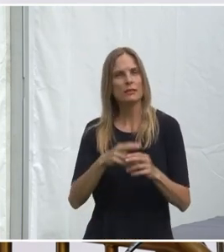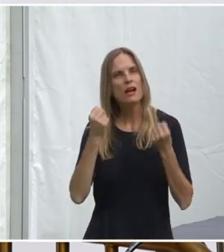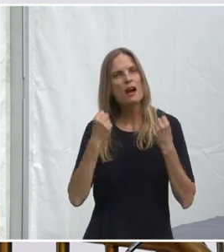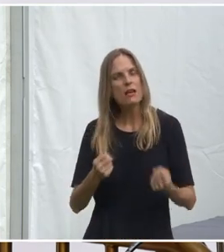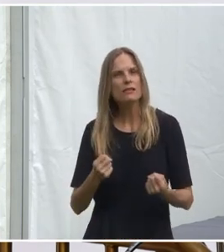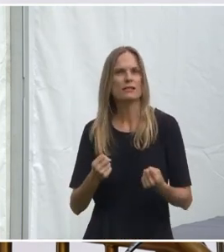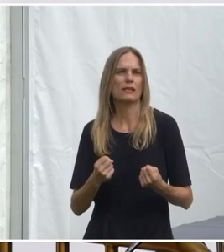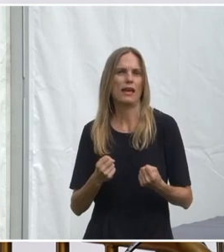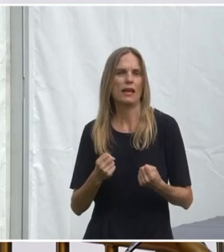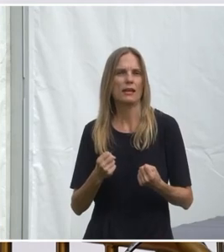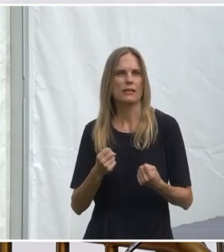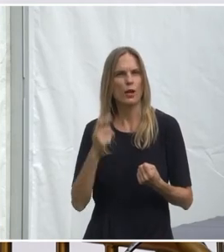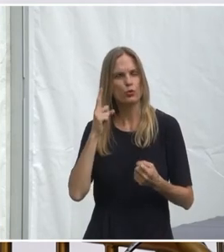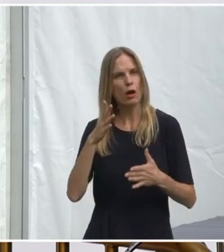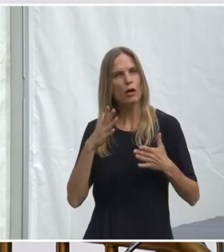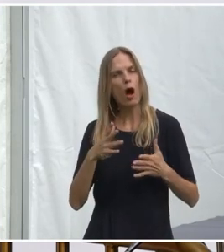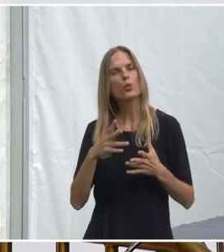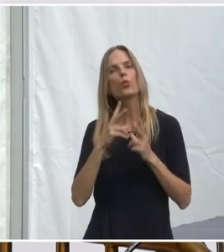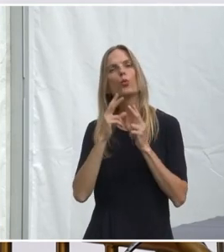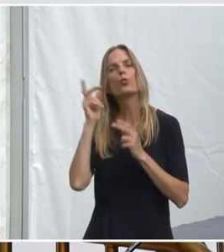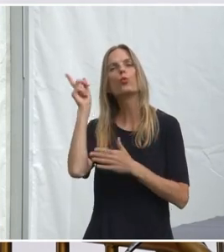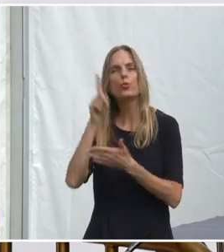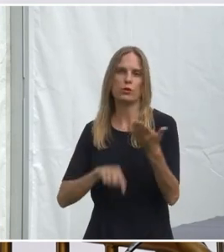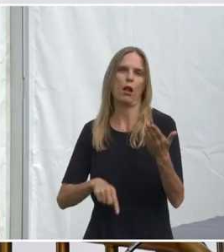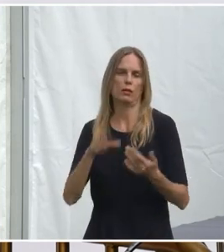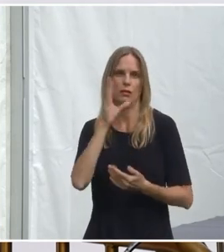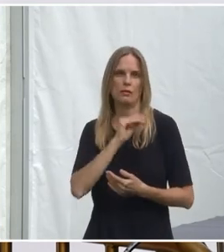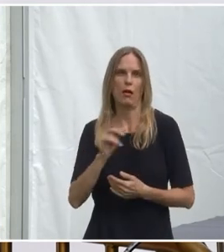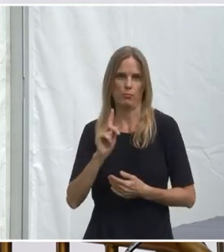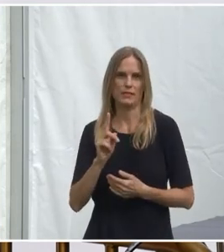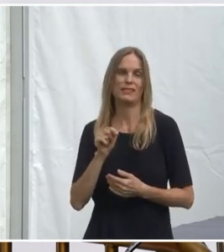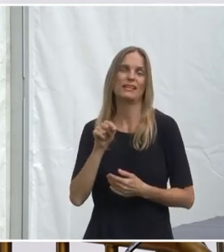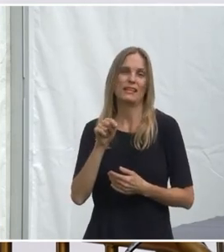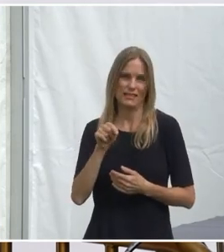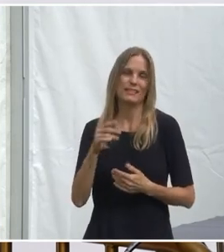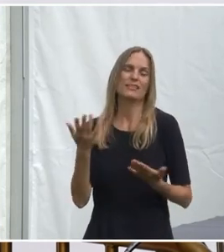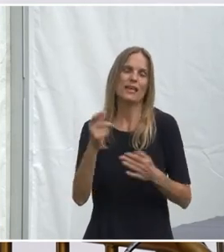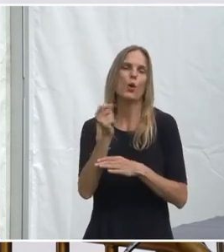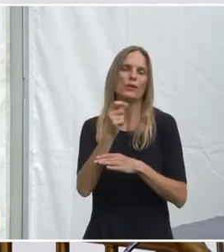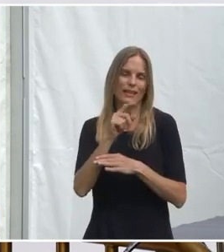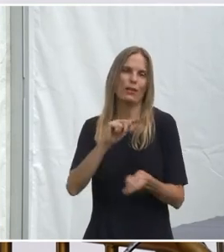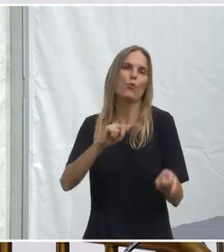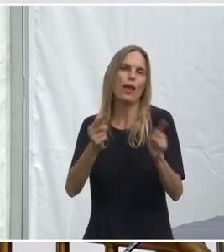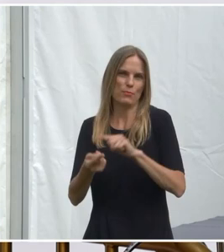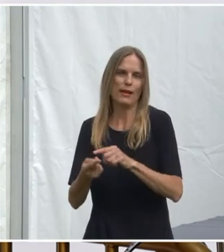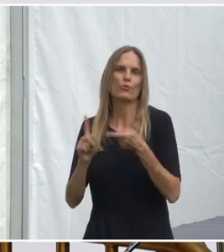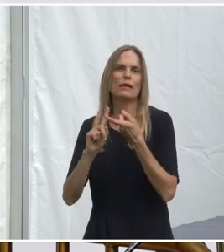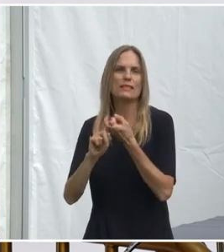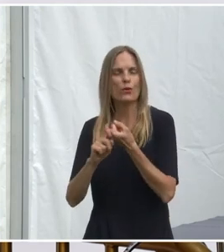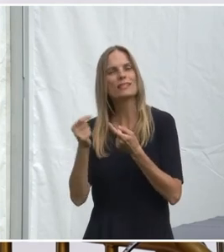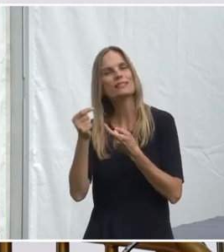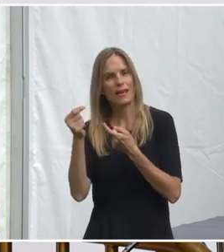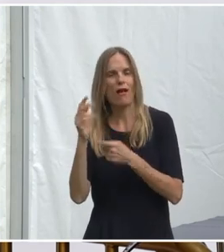then raising the issue between this digitalization and the diaspora and this type of contacts, where you can